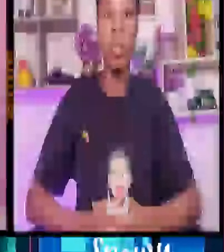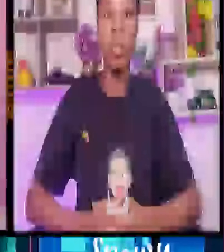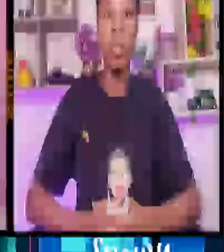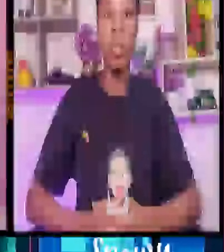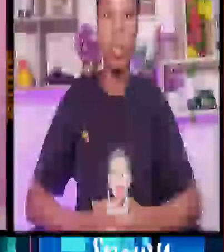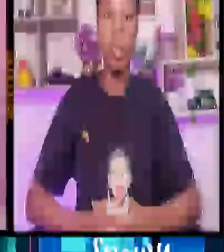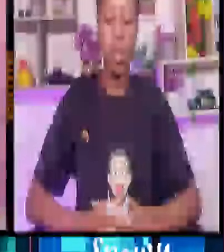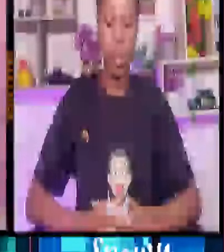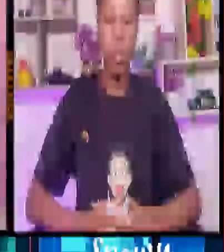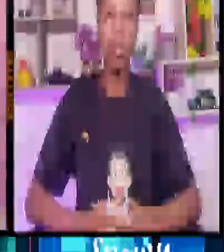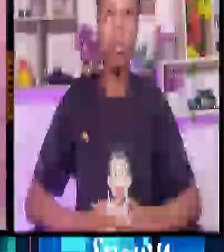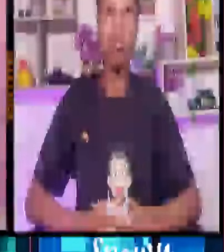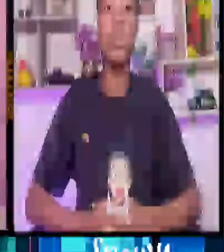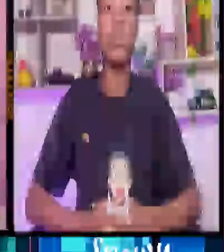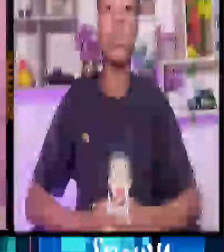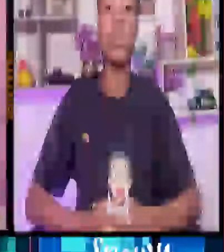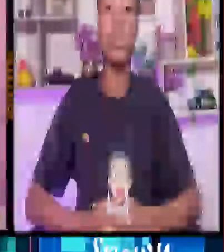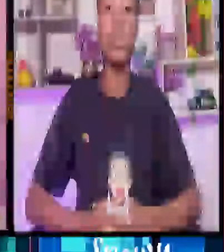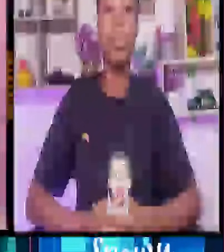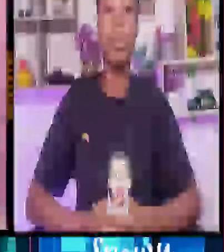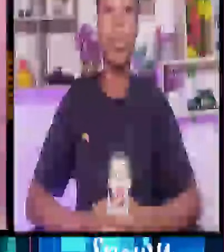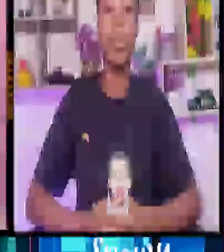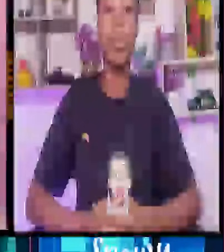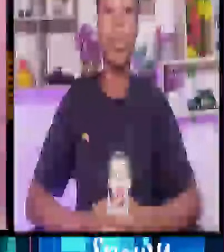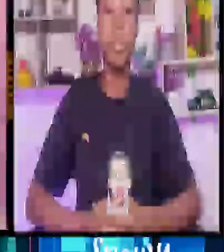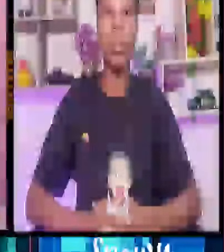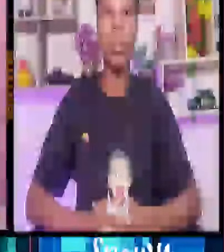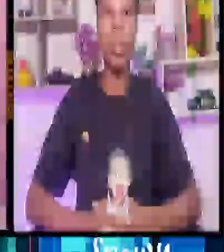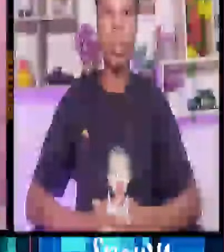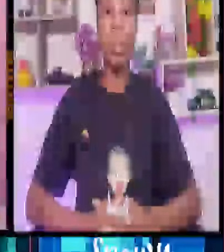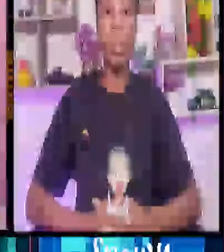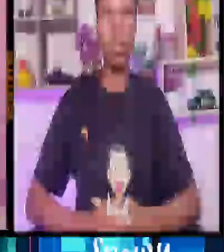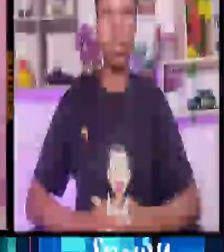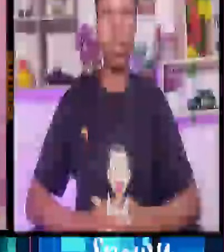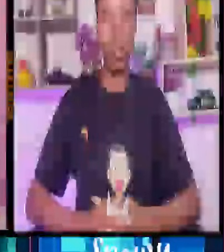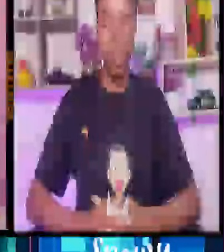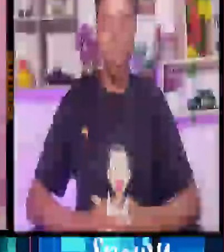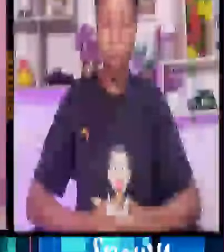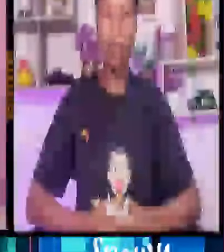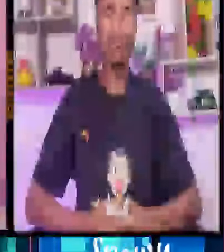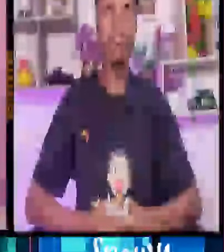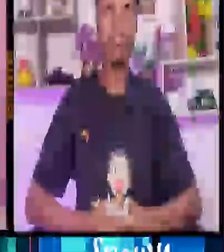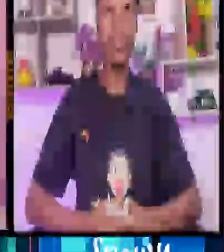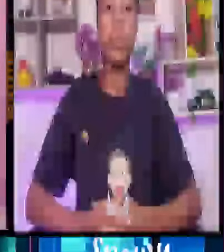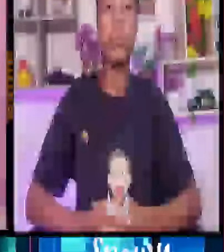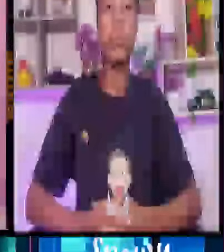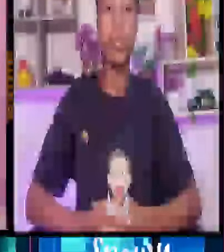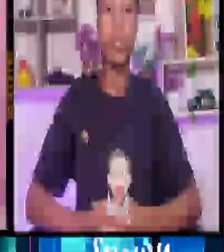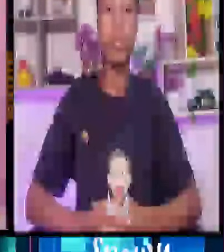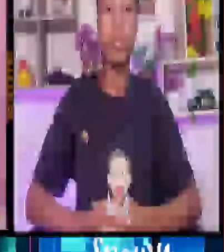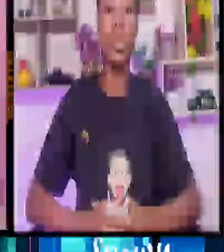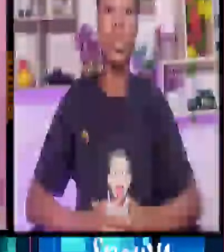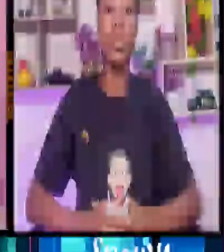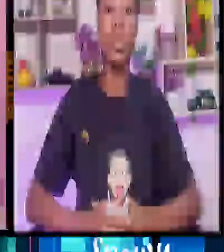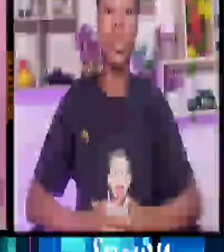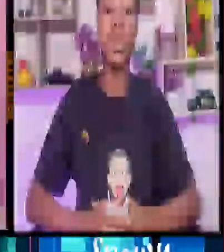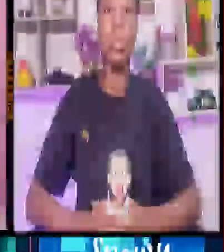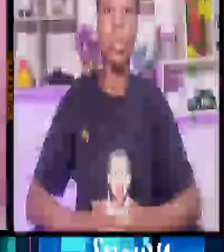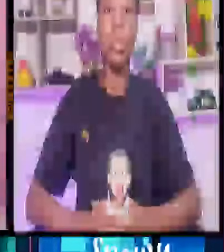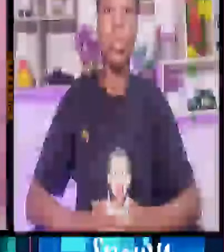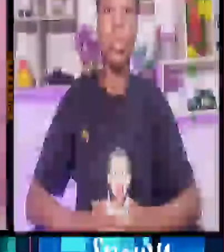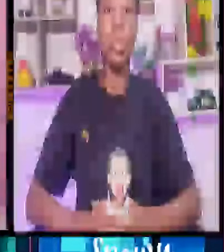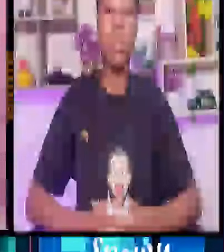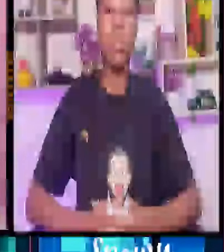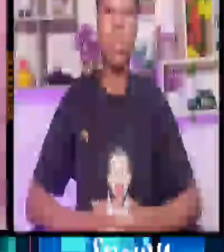of former Vice President Dr. Bawumia, he has had the opportunity to even market himself for about 16 years,